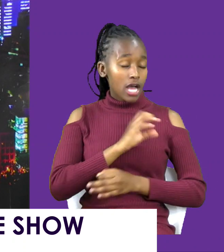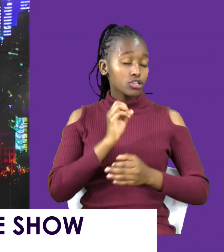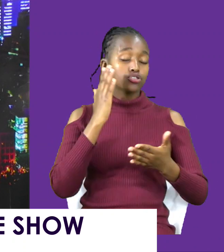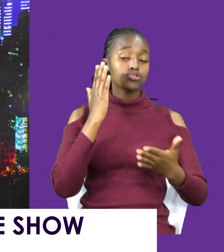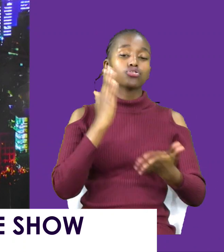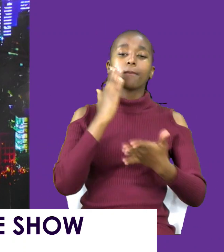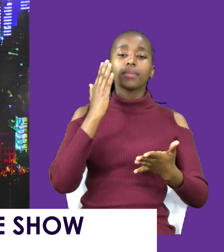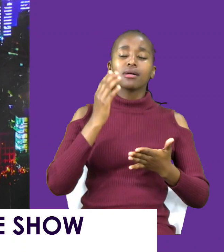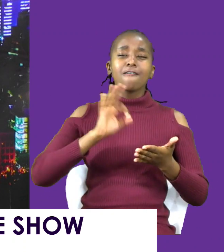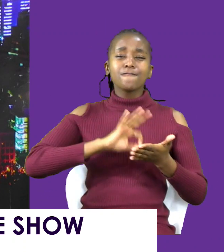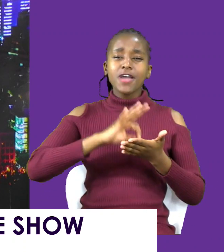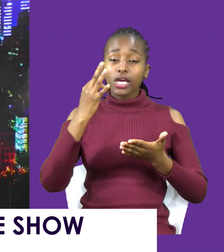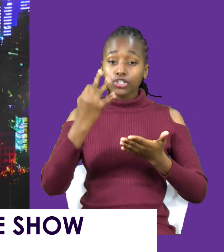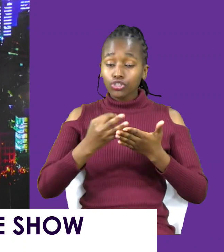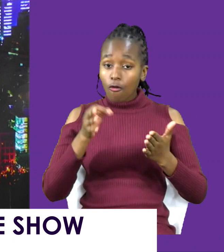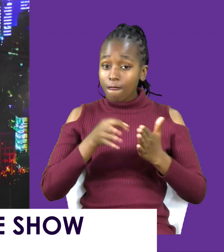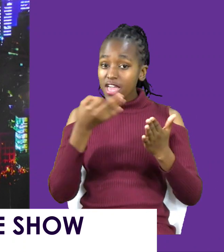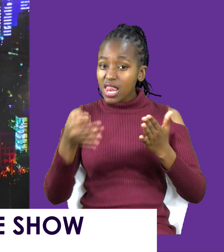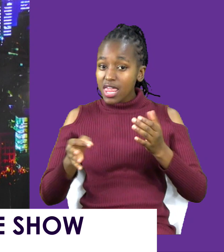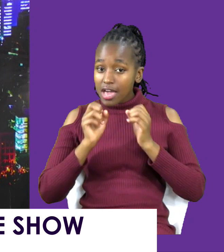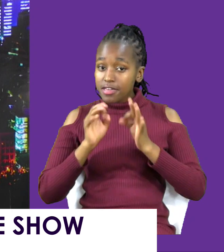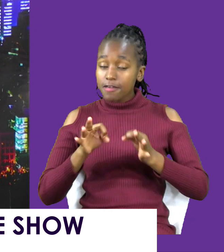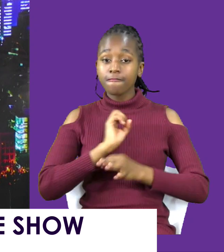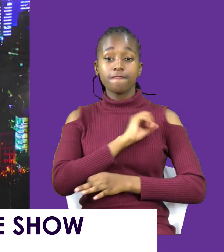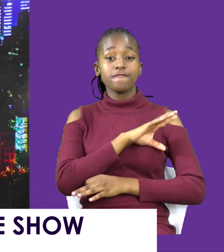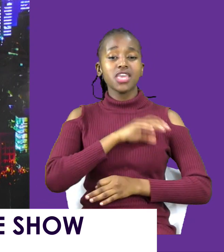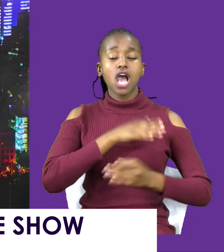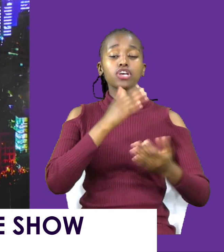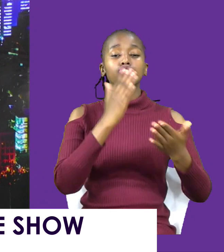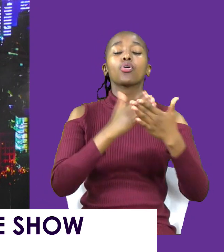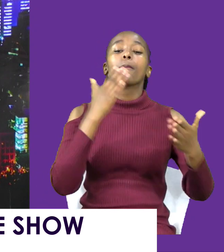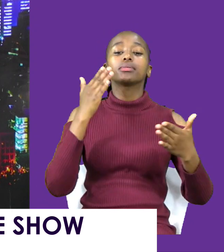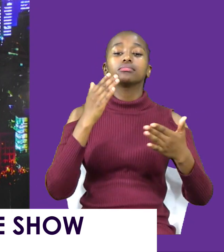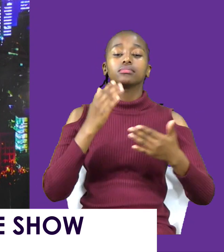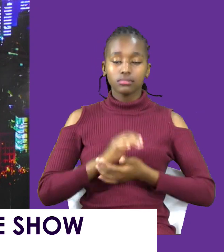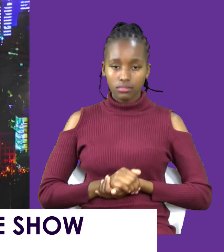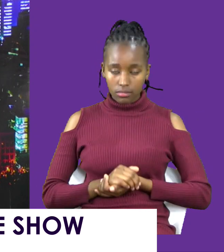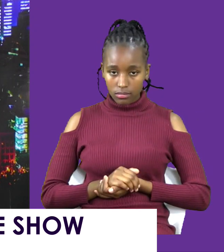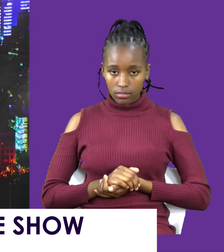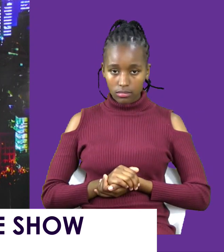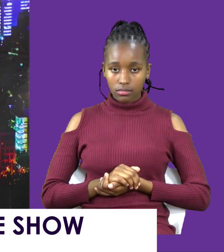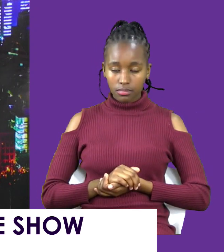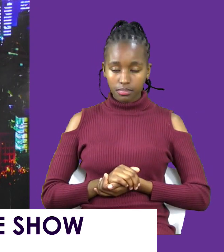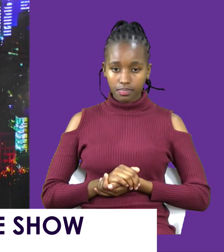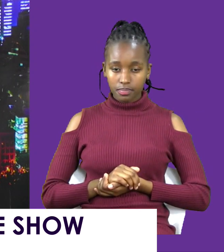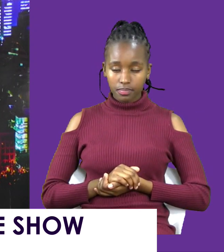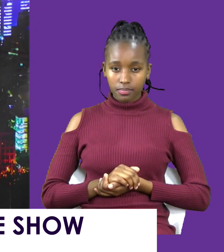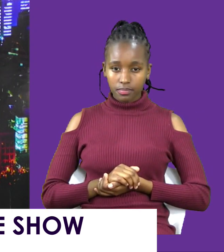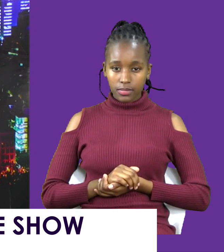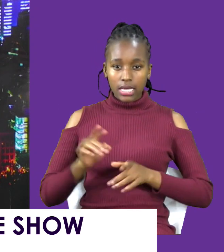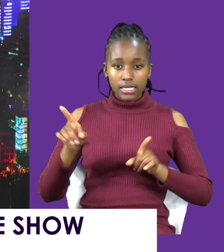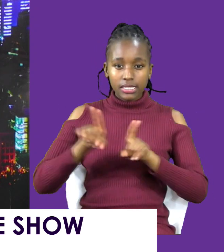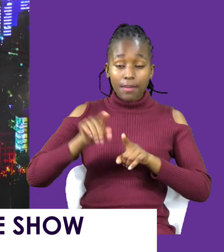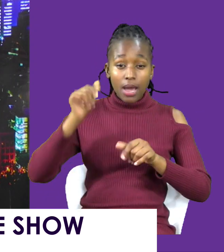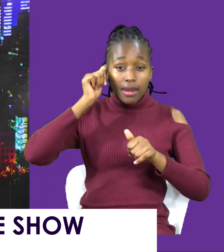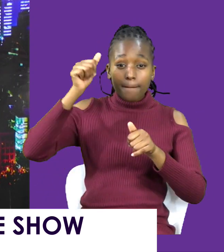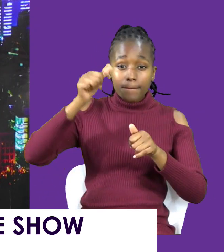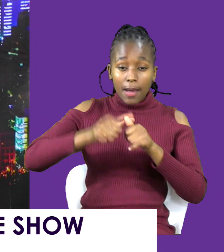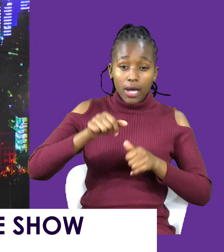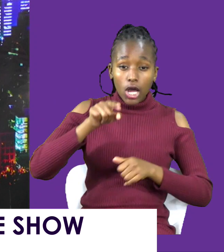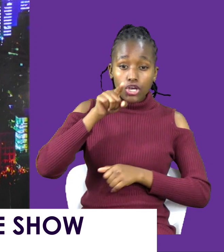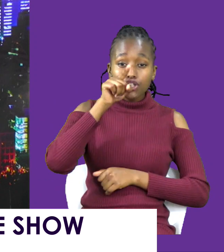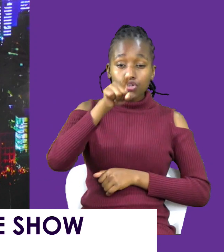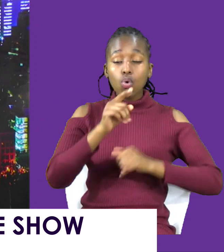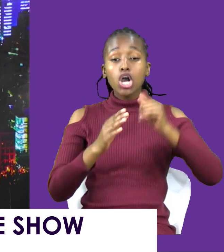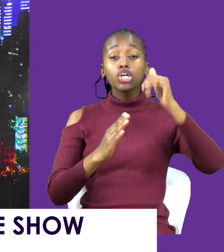failure. Overcome the fear of uncertainties and unknowns. By the way, you are superior, just in case you did